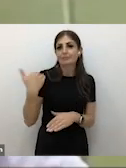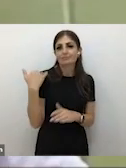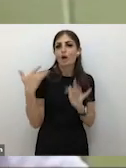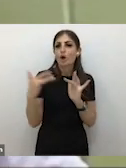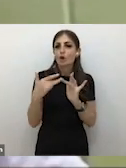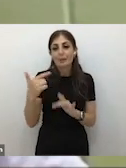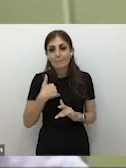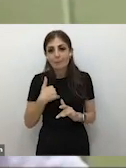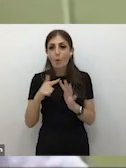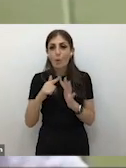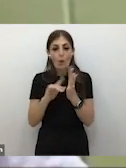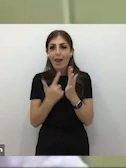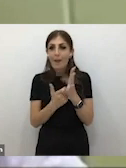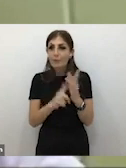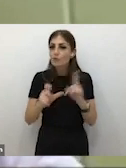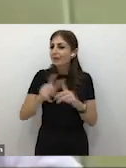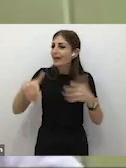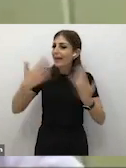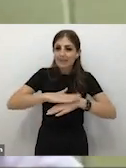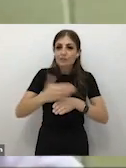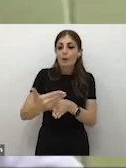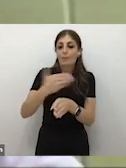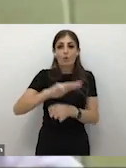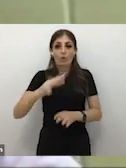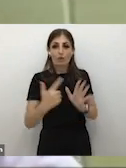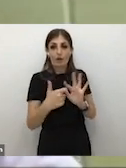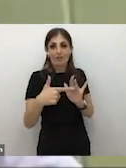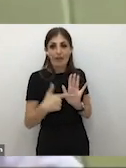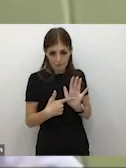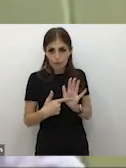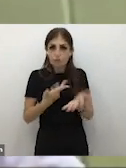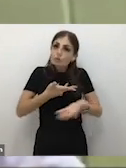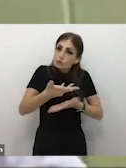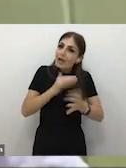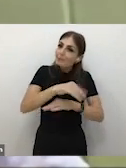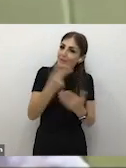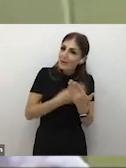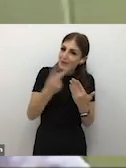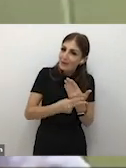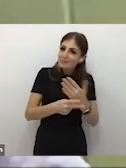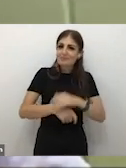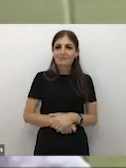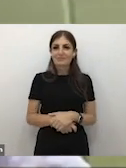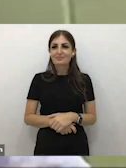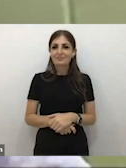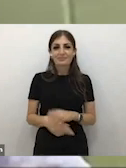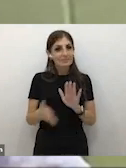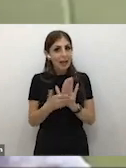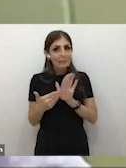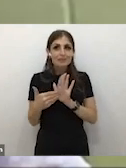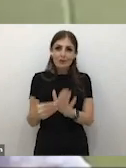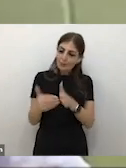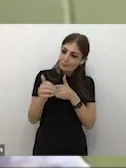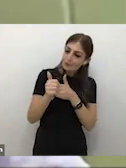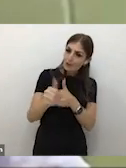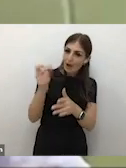myself or Emerald at any time before the 9th of April to chat about the program. We can help you to understand any